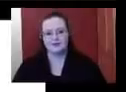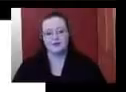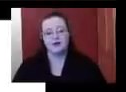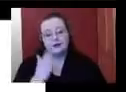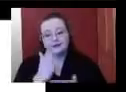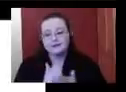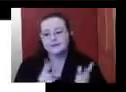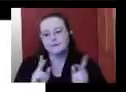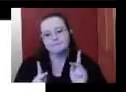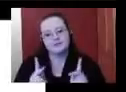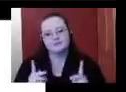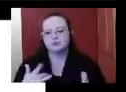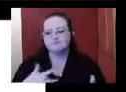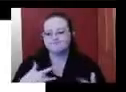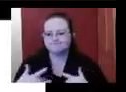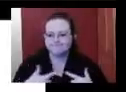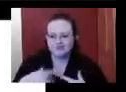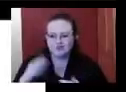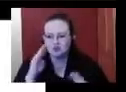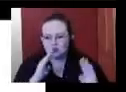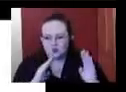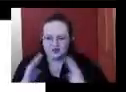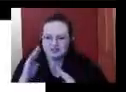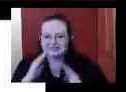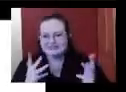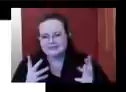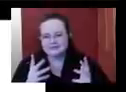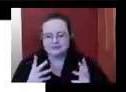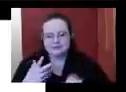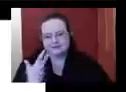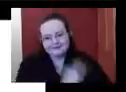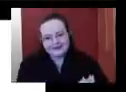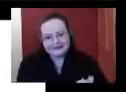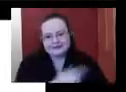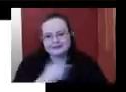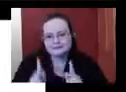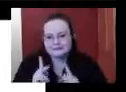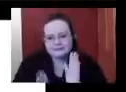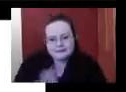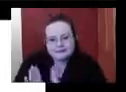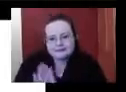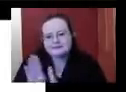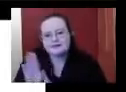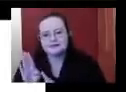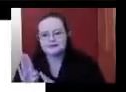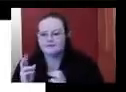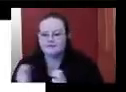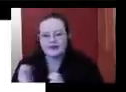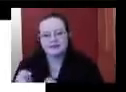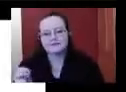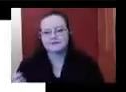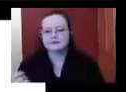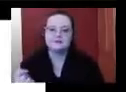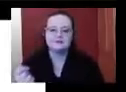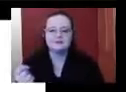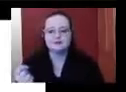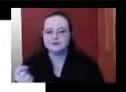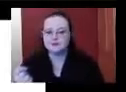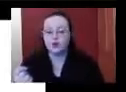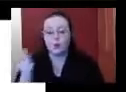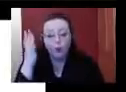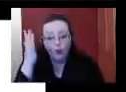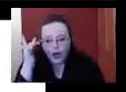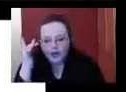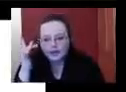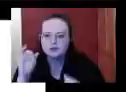Some people feel worried that the vaccine was developed very quickly. The vaccine was developed so quickly because the science